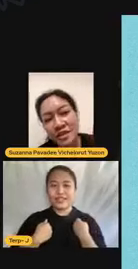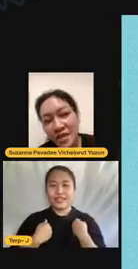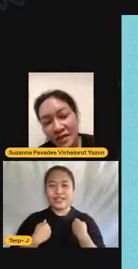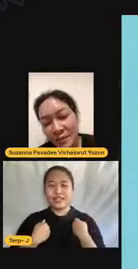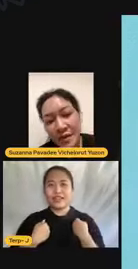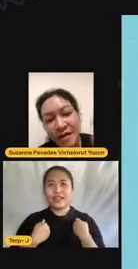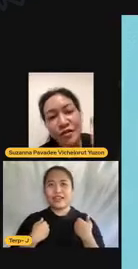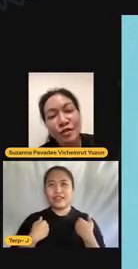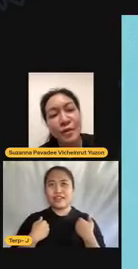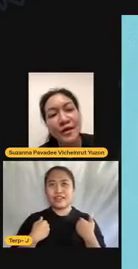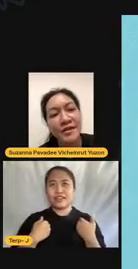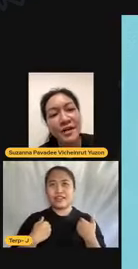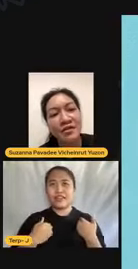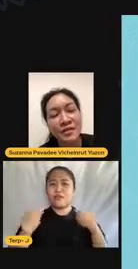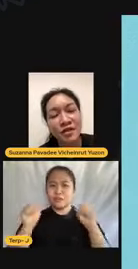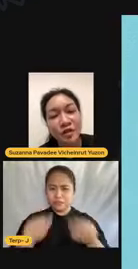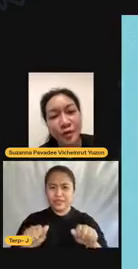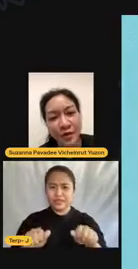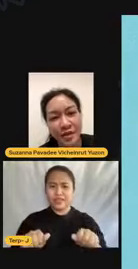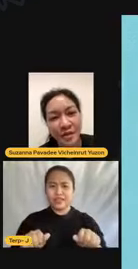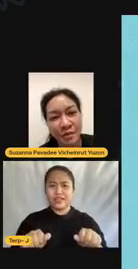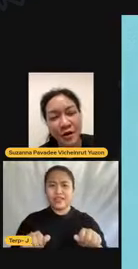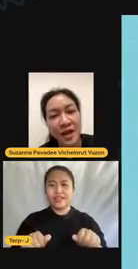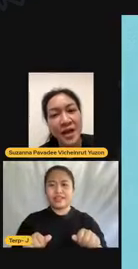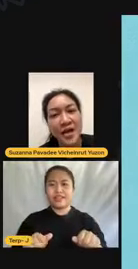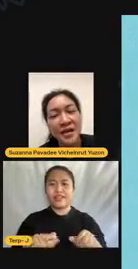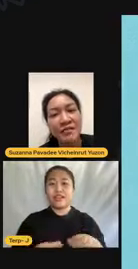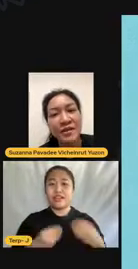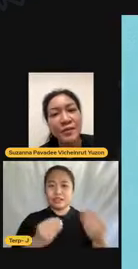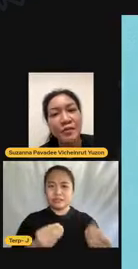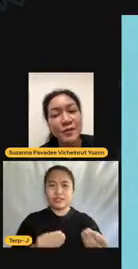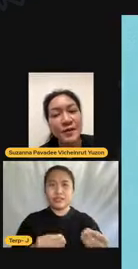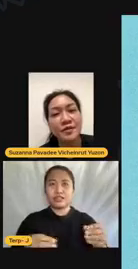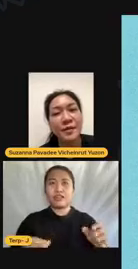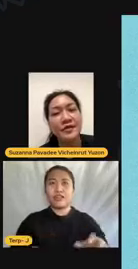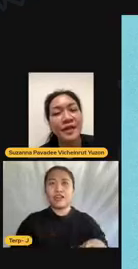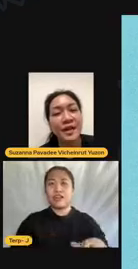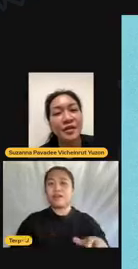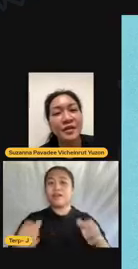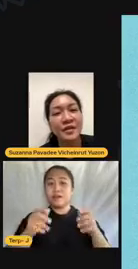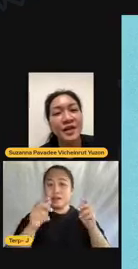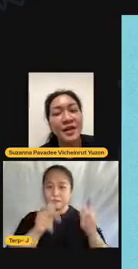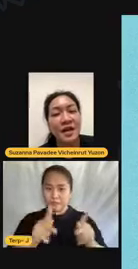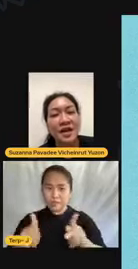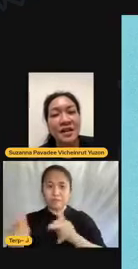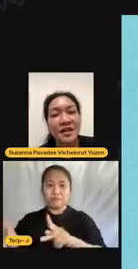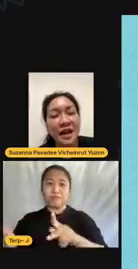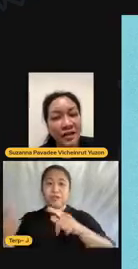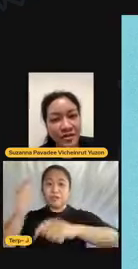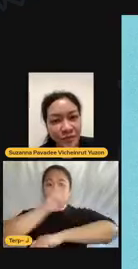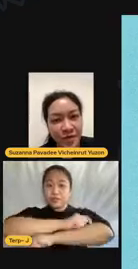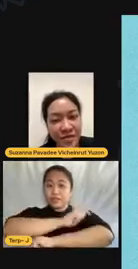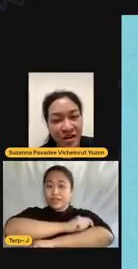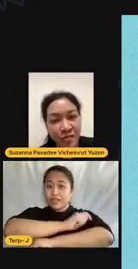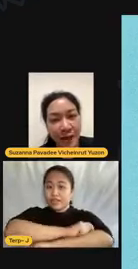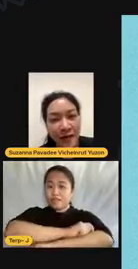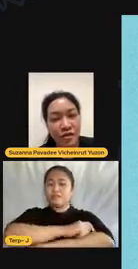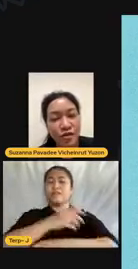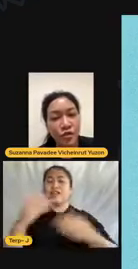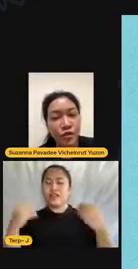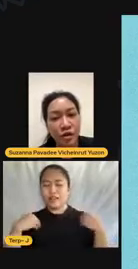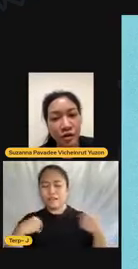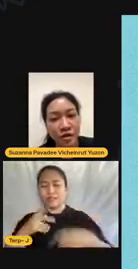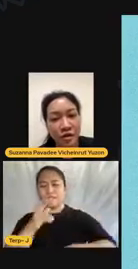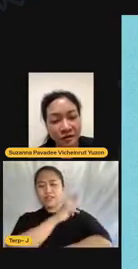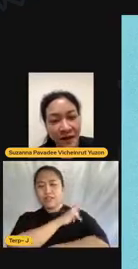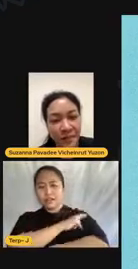that just even to put the toothpaste on everyone's toothbrush in the morning. Give them a responsibility and know that they have something to give back